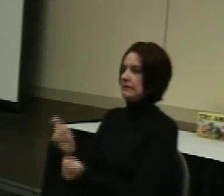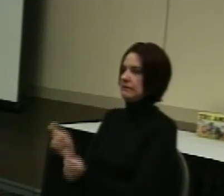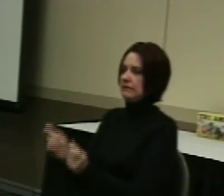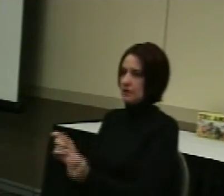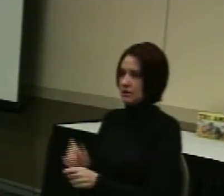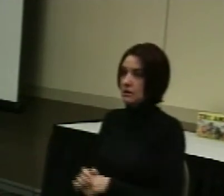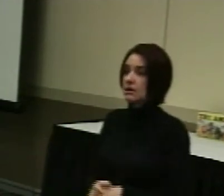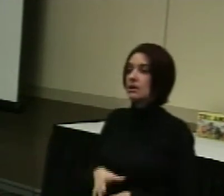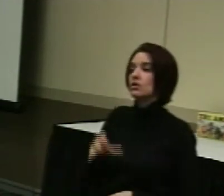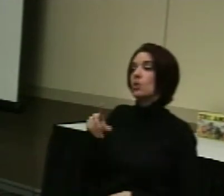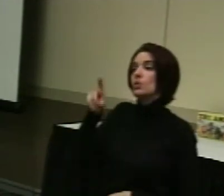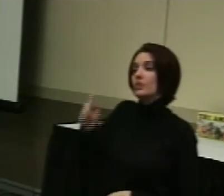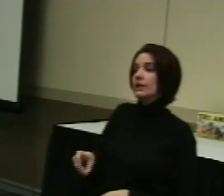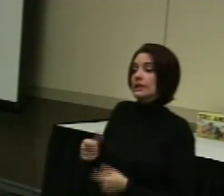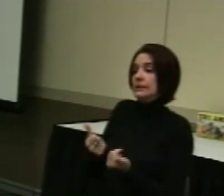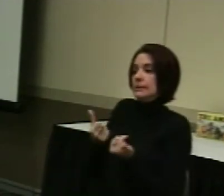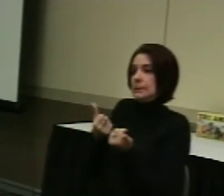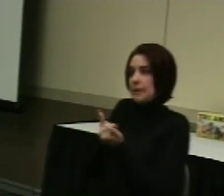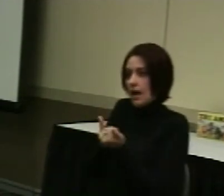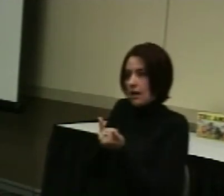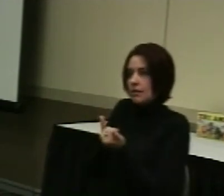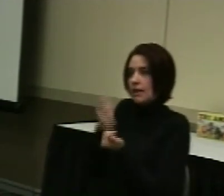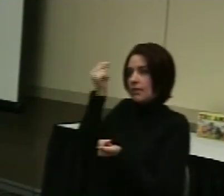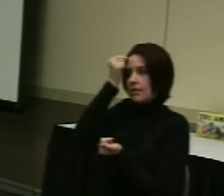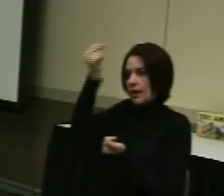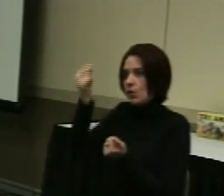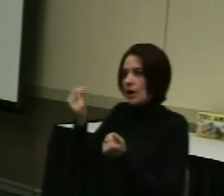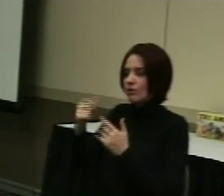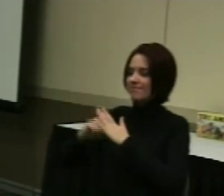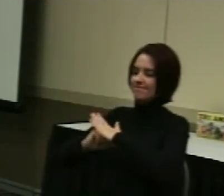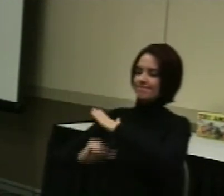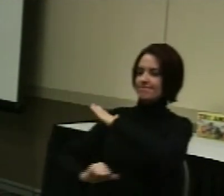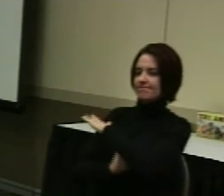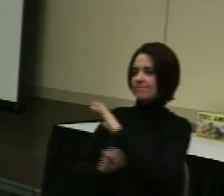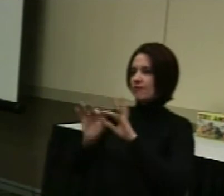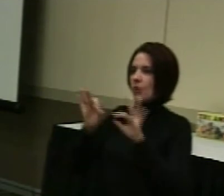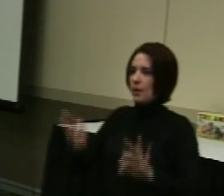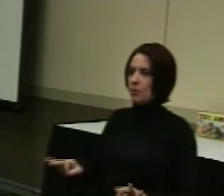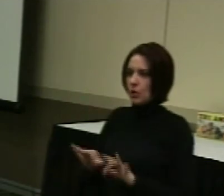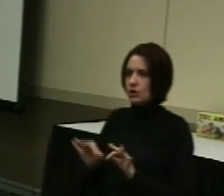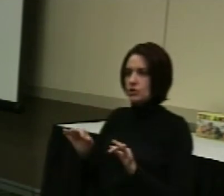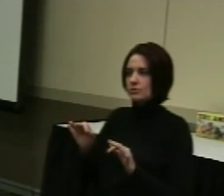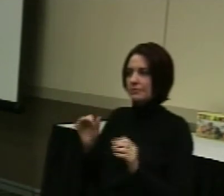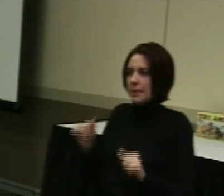a solid theoretical framework to guide our thinking. Otherwise, we are